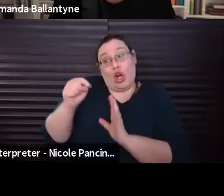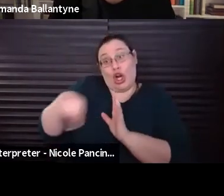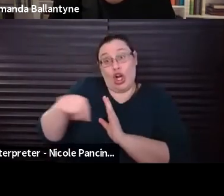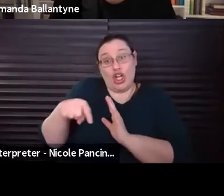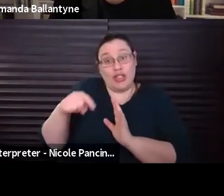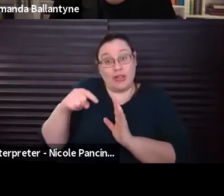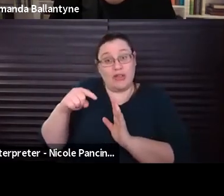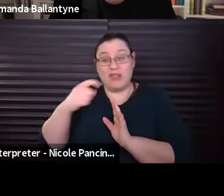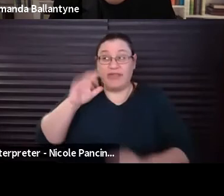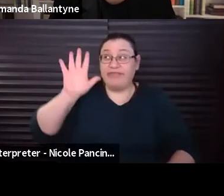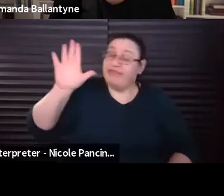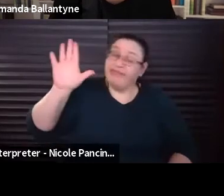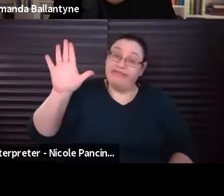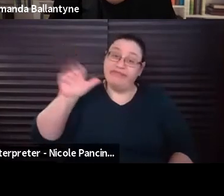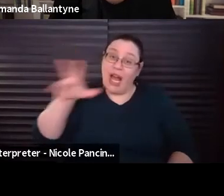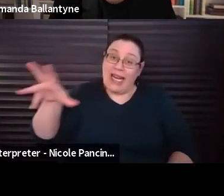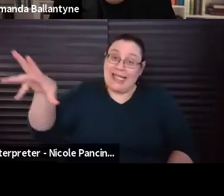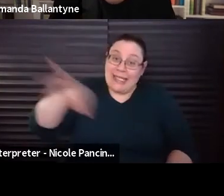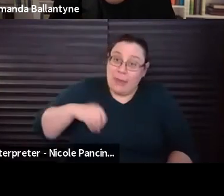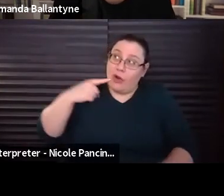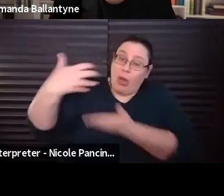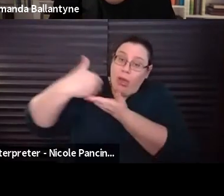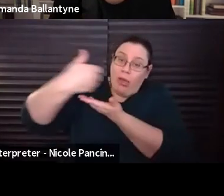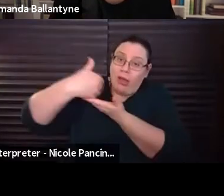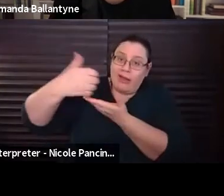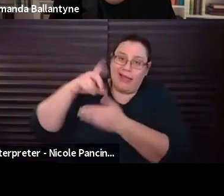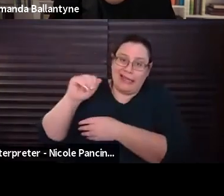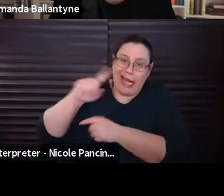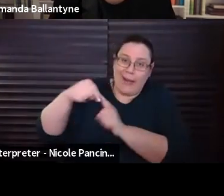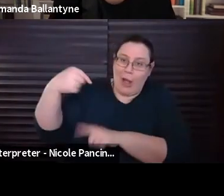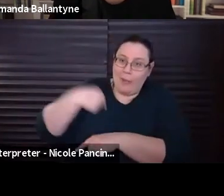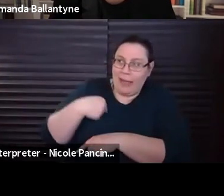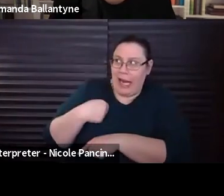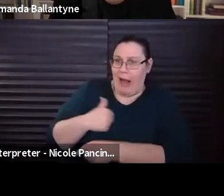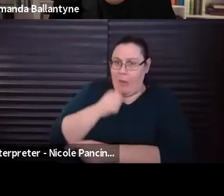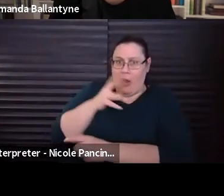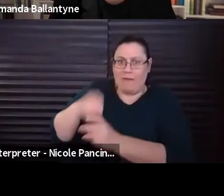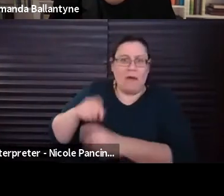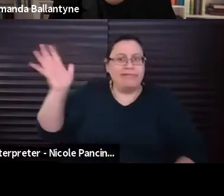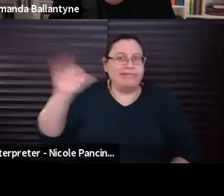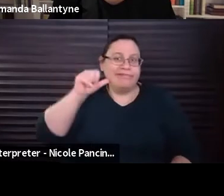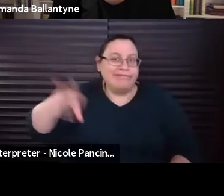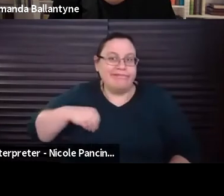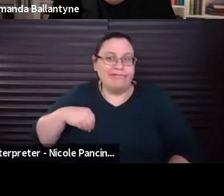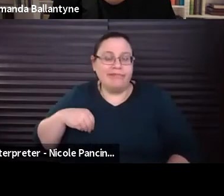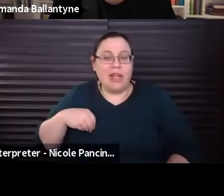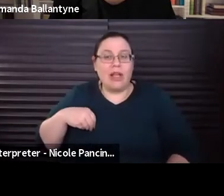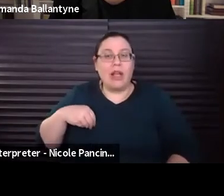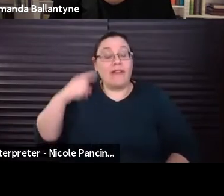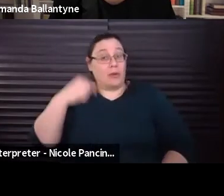is unacceptable for you to collect this data and for me not to have a say in it, and for me to have